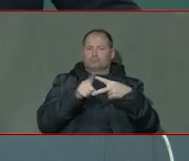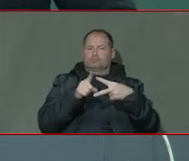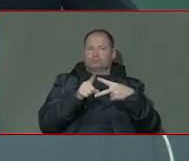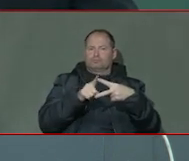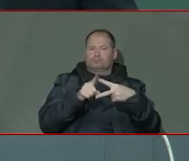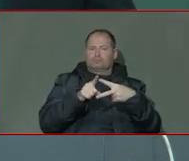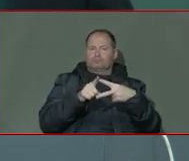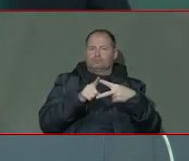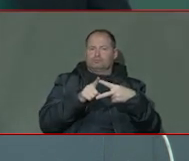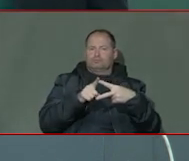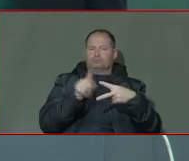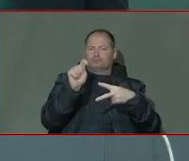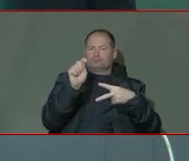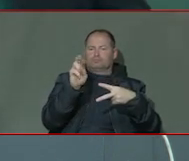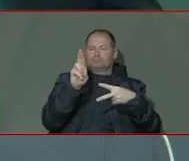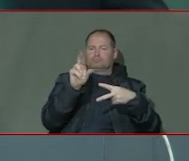translation.